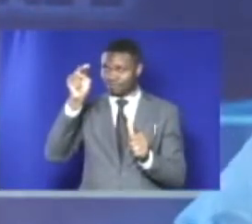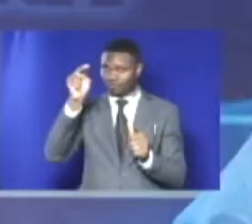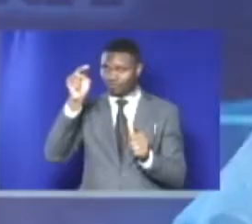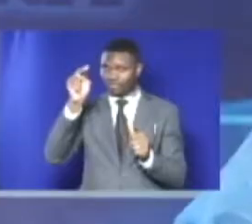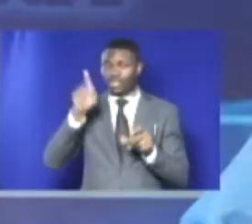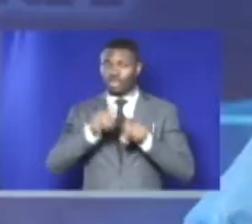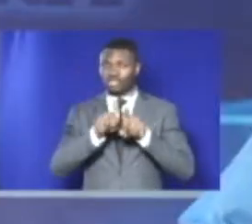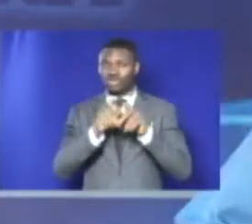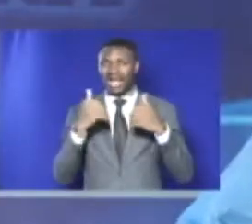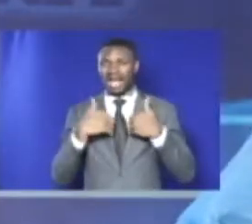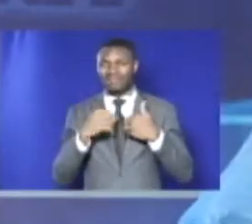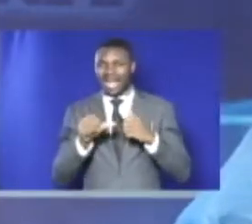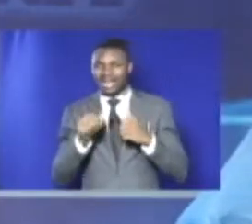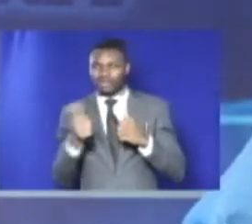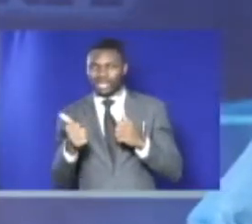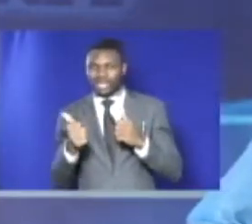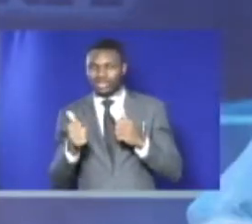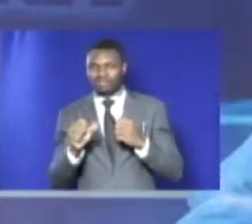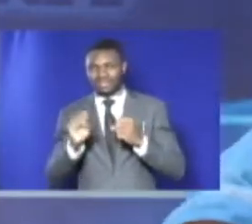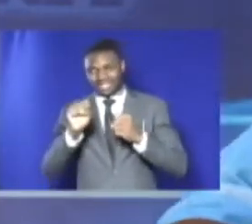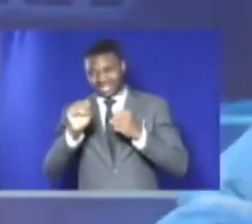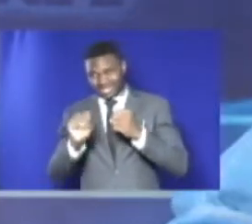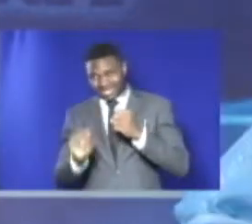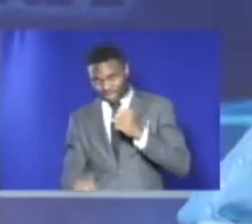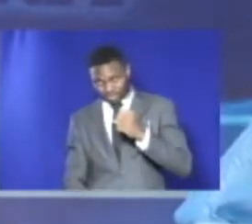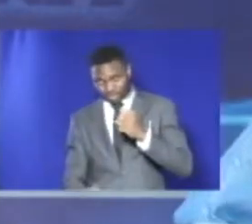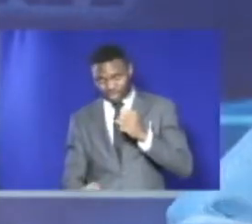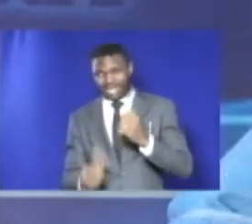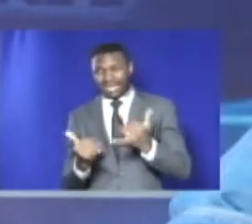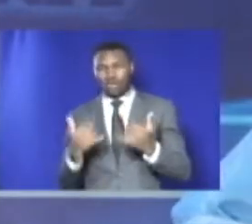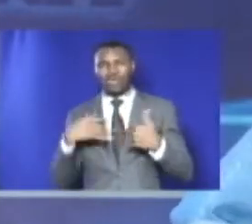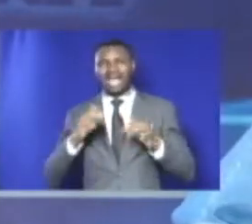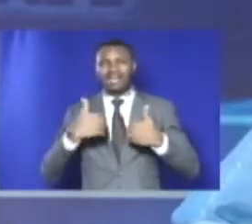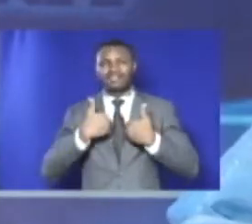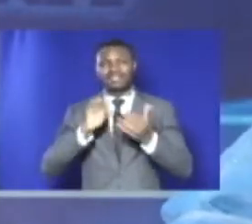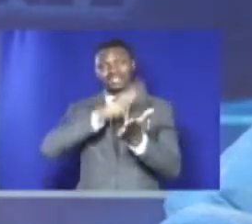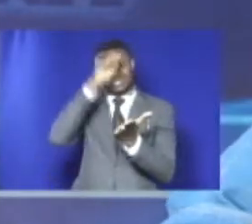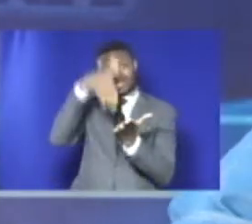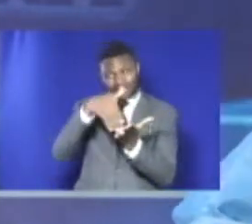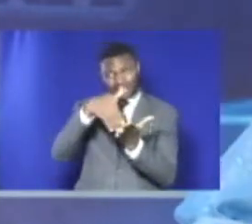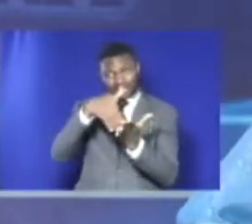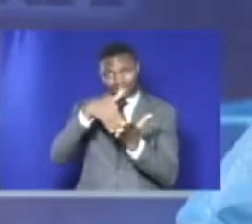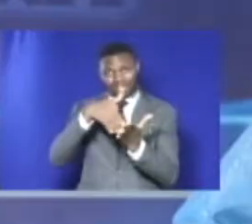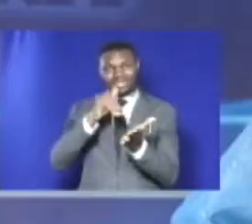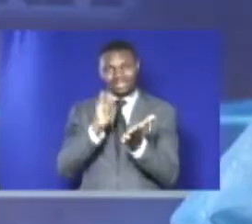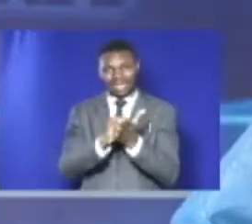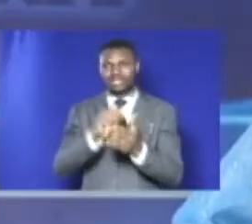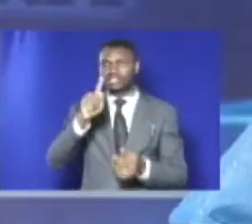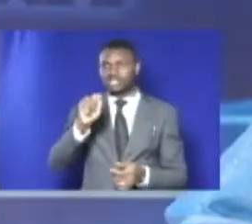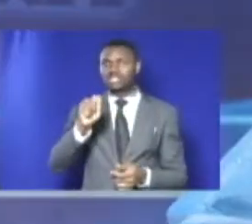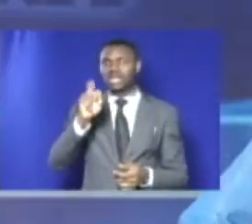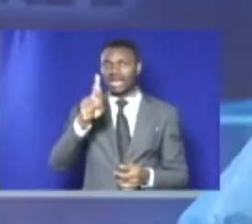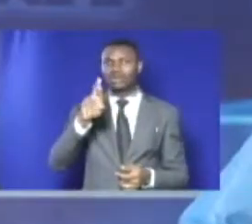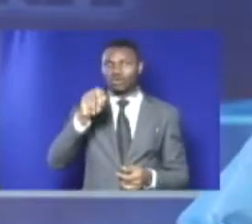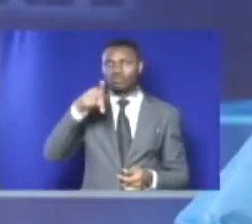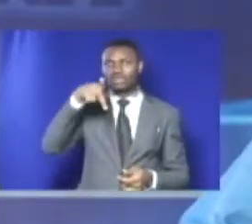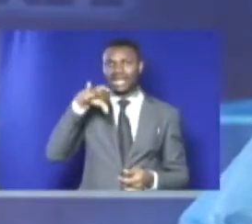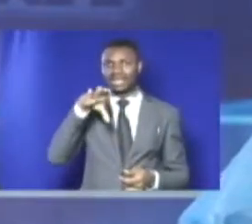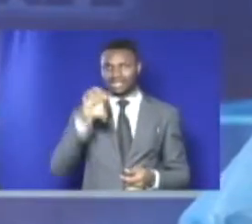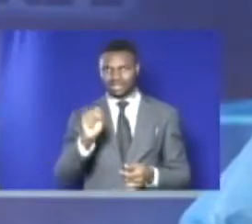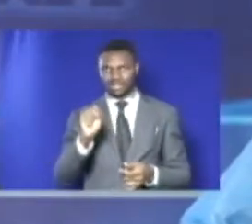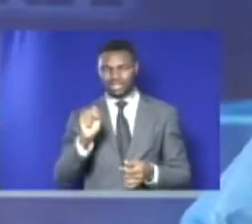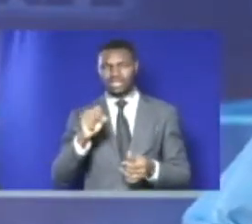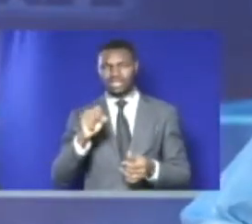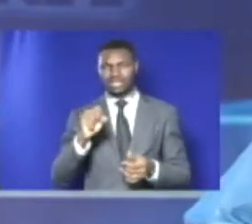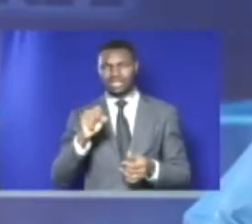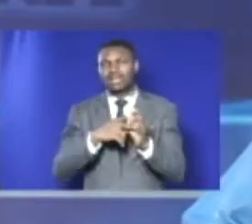in the south, South Pole, North Pole. Then at the center, you have what you call the tropics. And that is where you